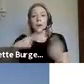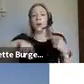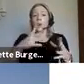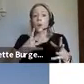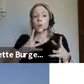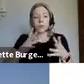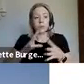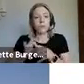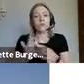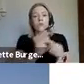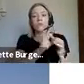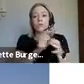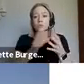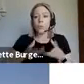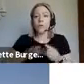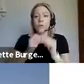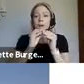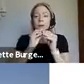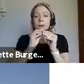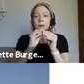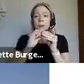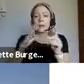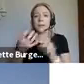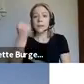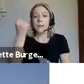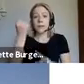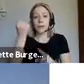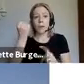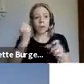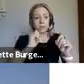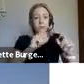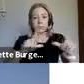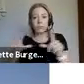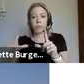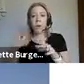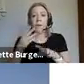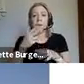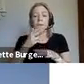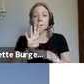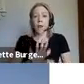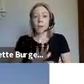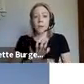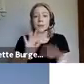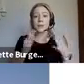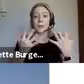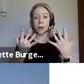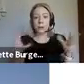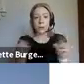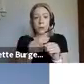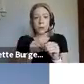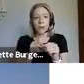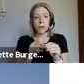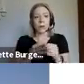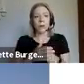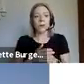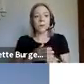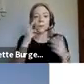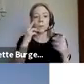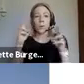a very successful set of films, 10 films, called An Inclusive Day. And as a result